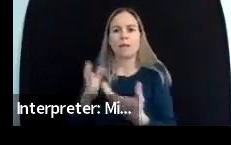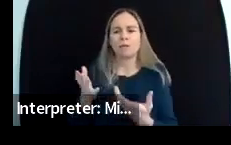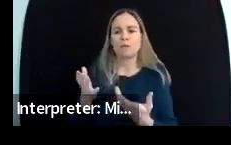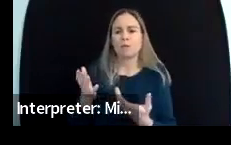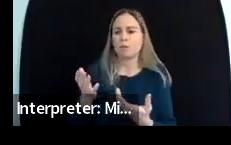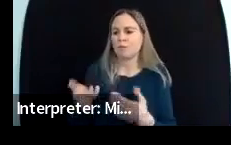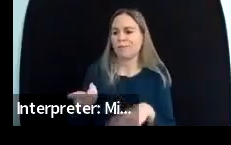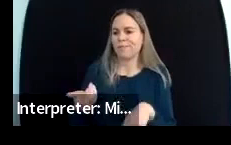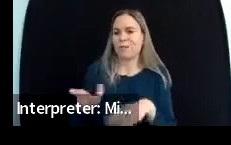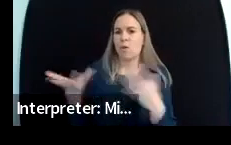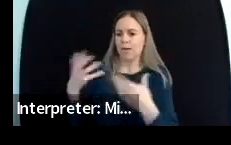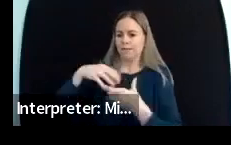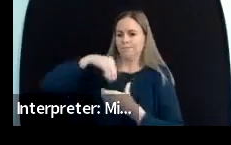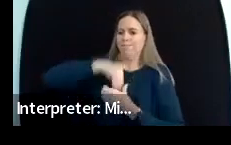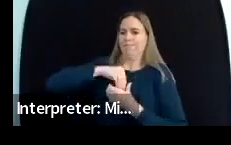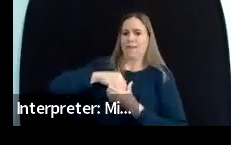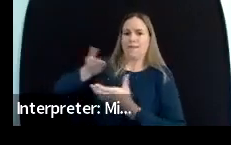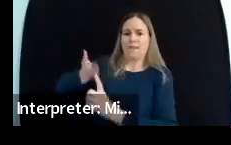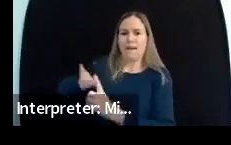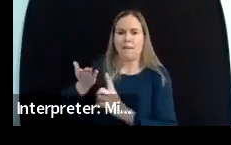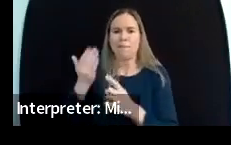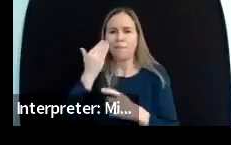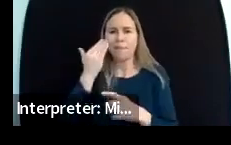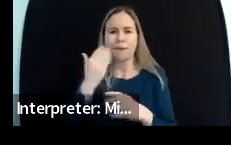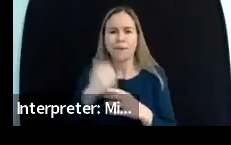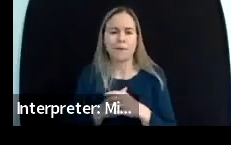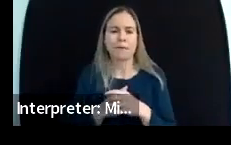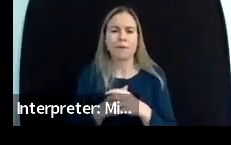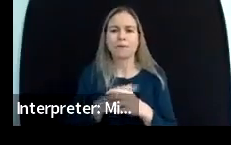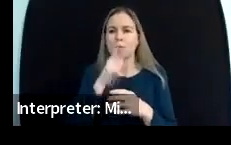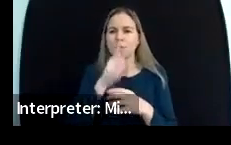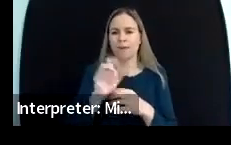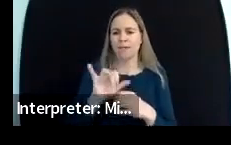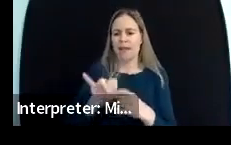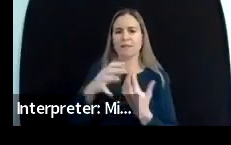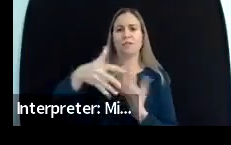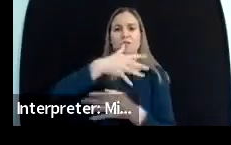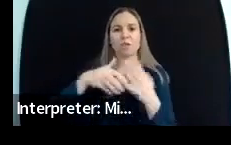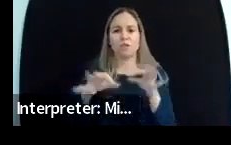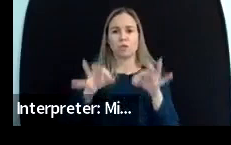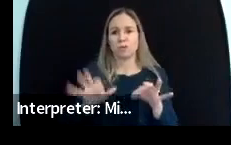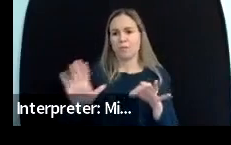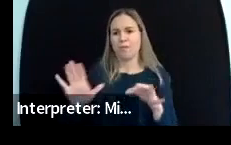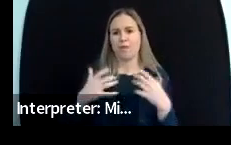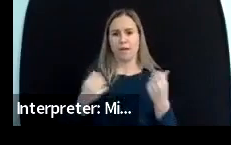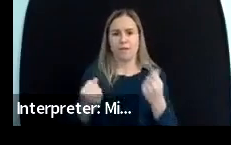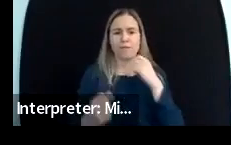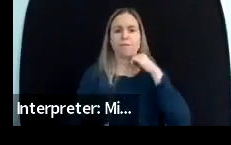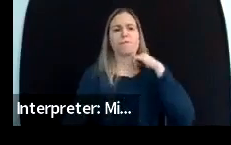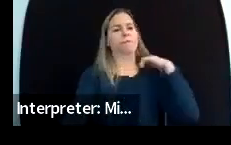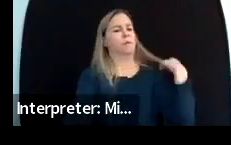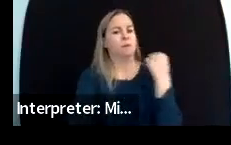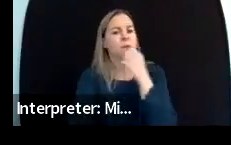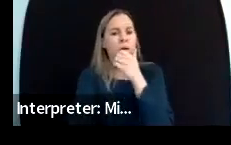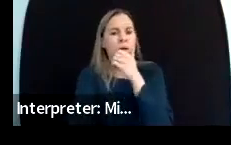what sort of exists within them, right? It's all stuff that is social determinants of their health.